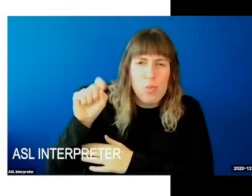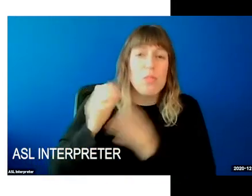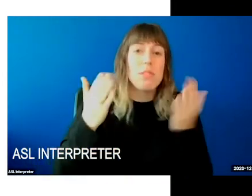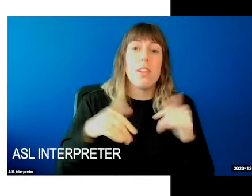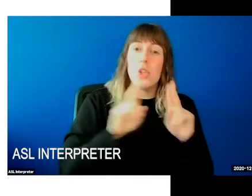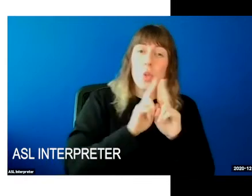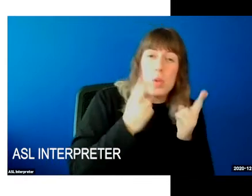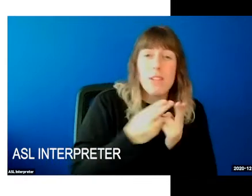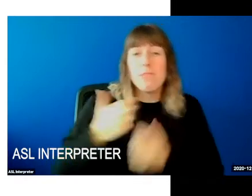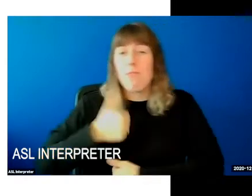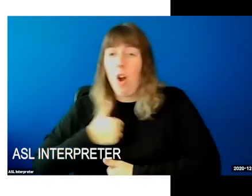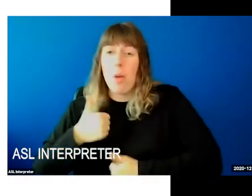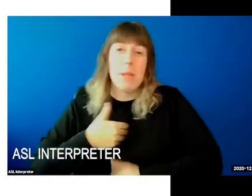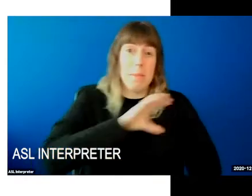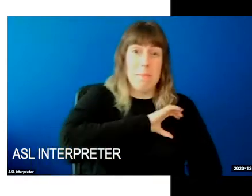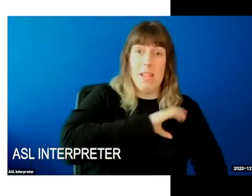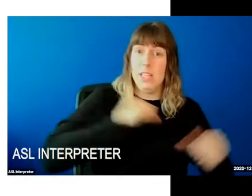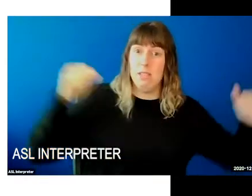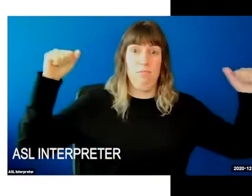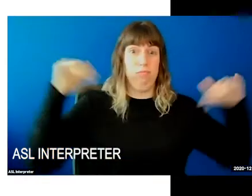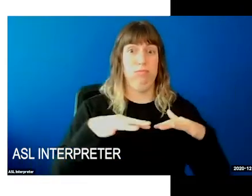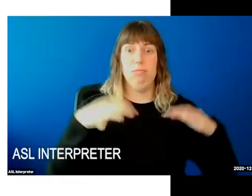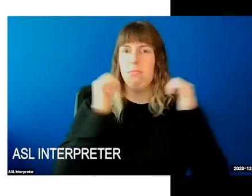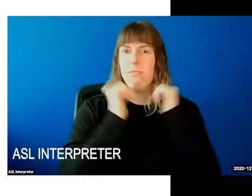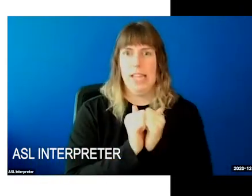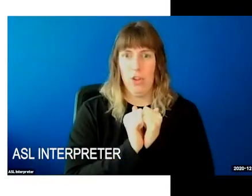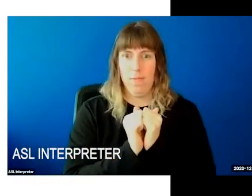unionists, people from the army and the police. And